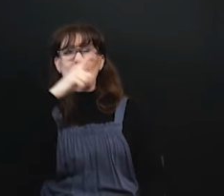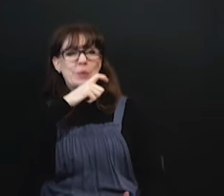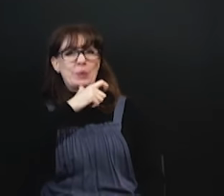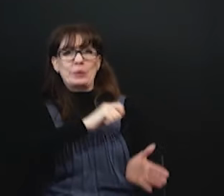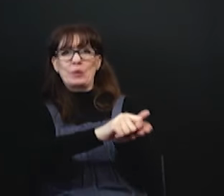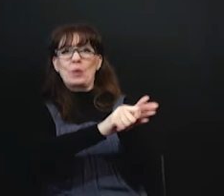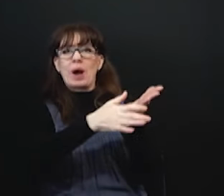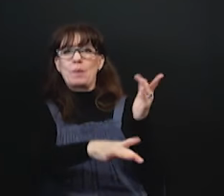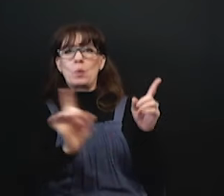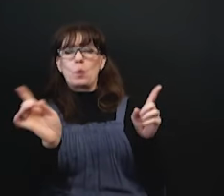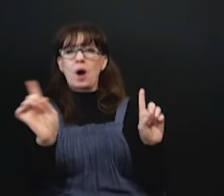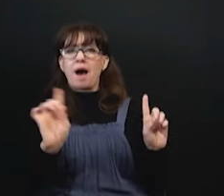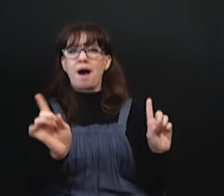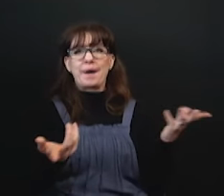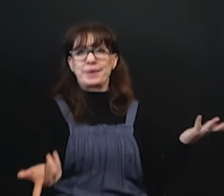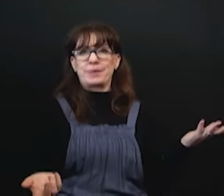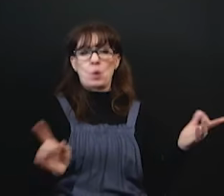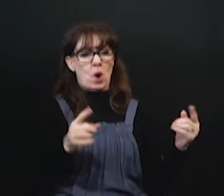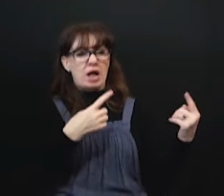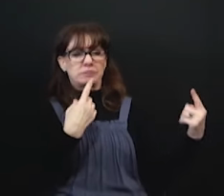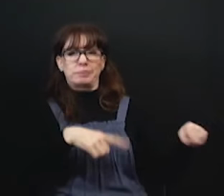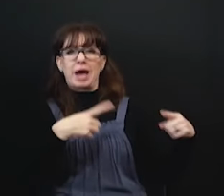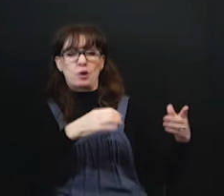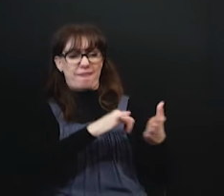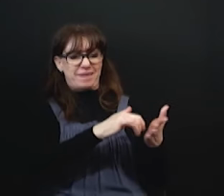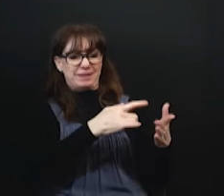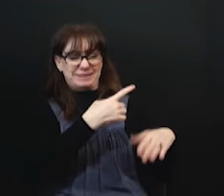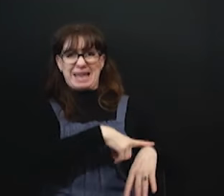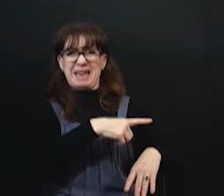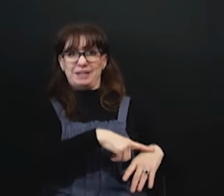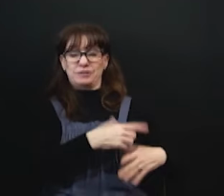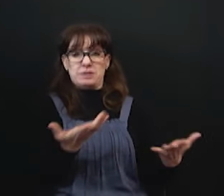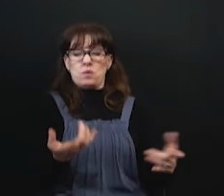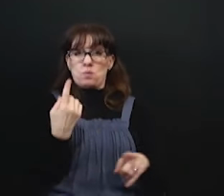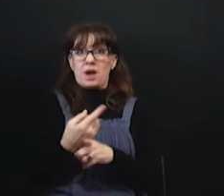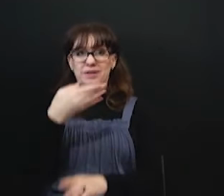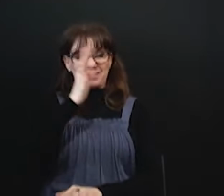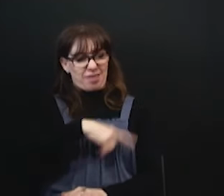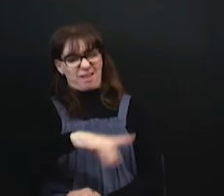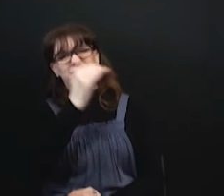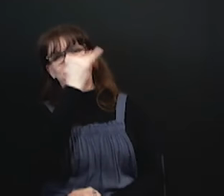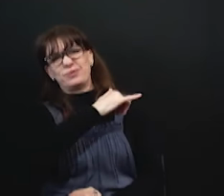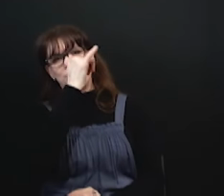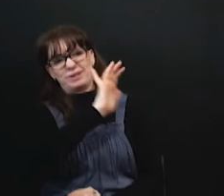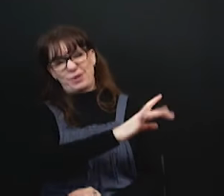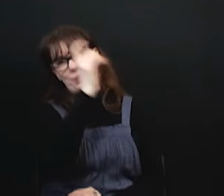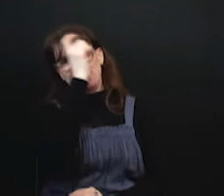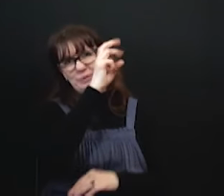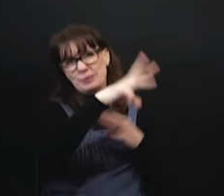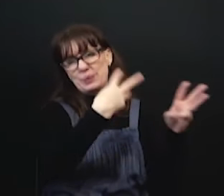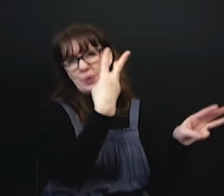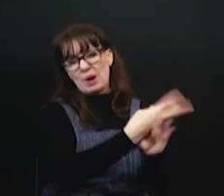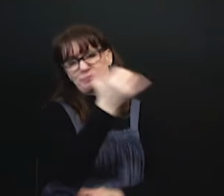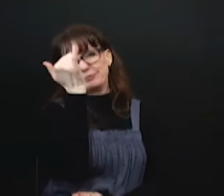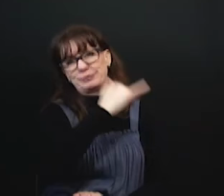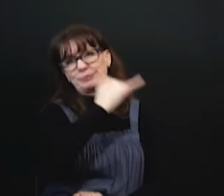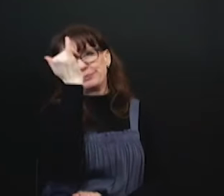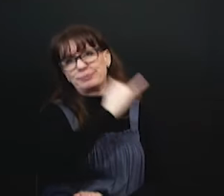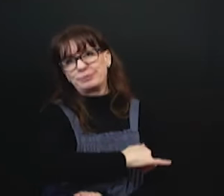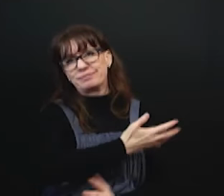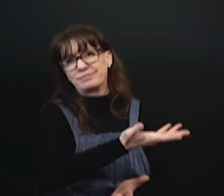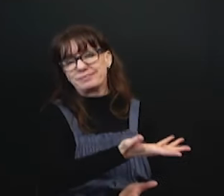scribe? Where is the debater of this age? Has not God made foolish the wisdom of the world?